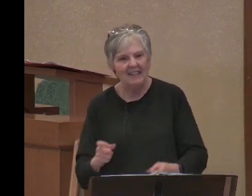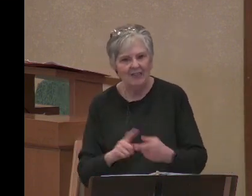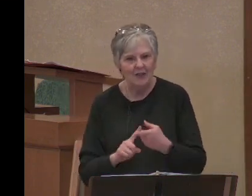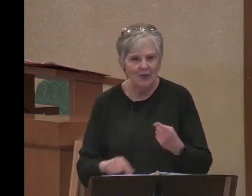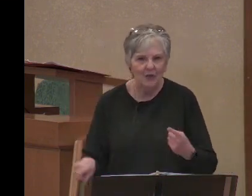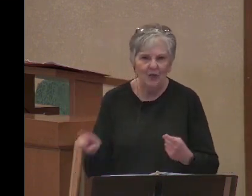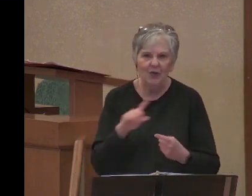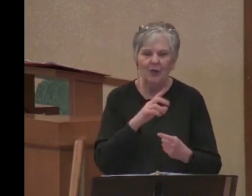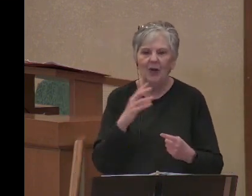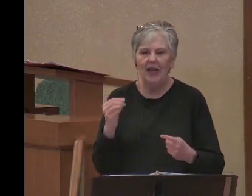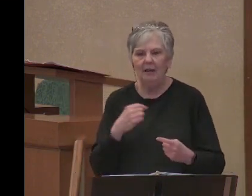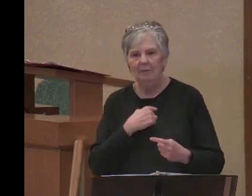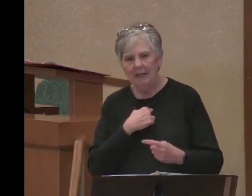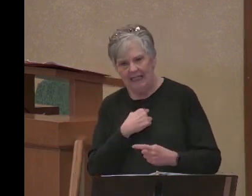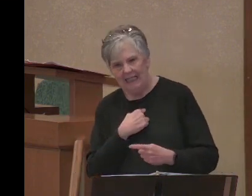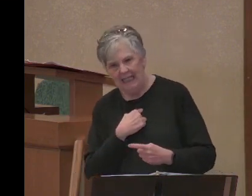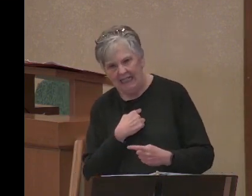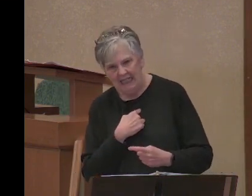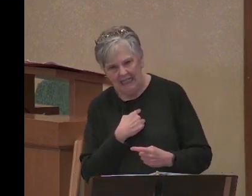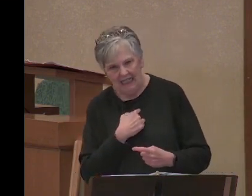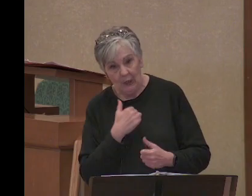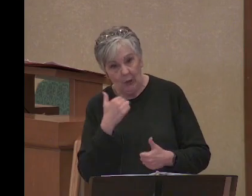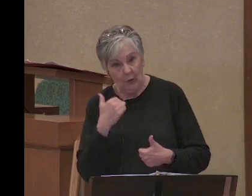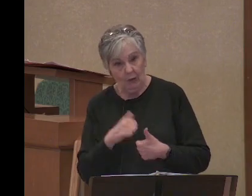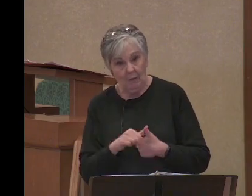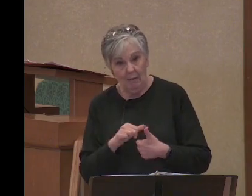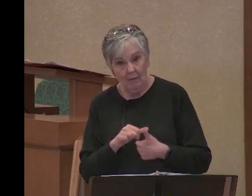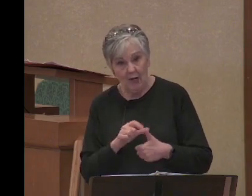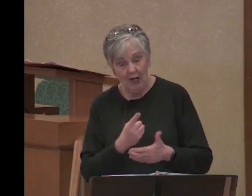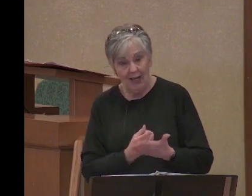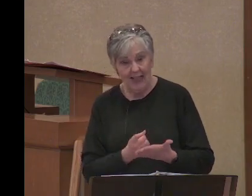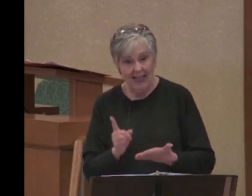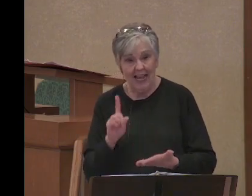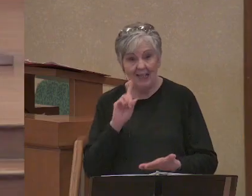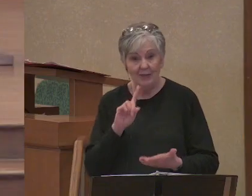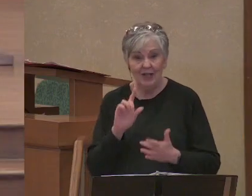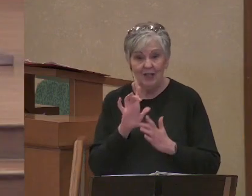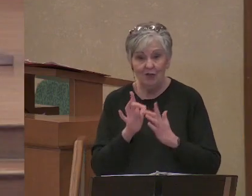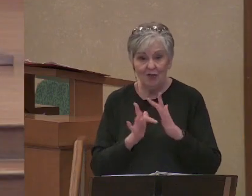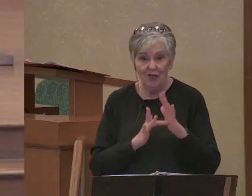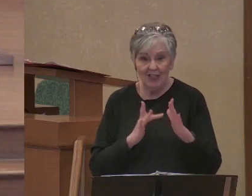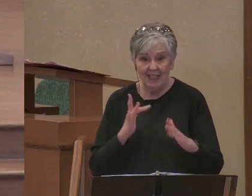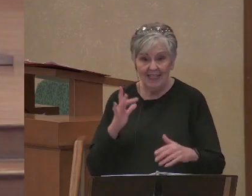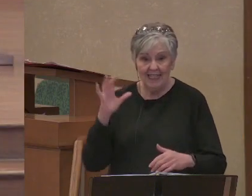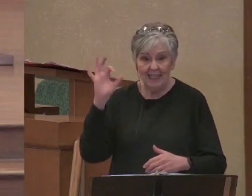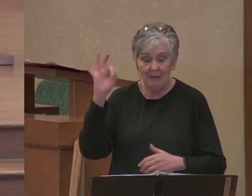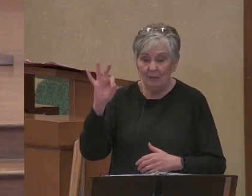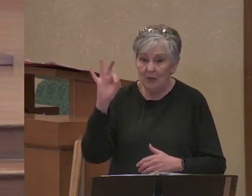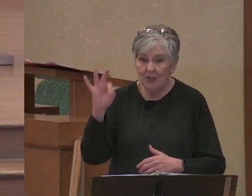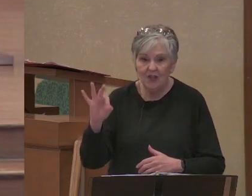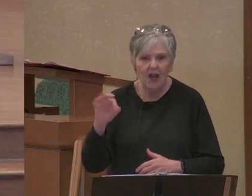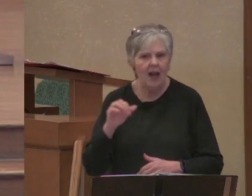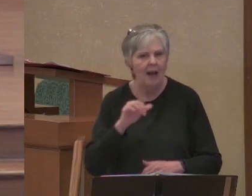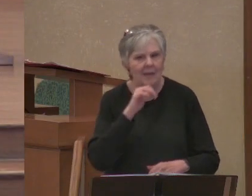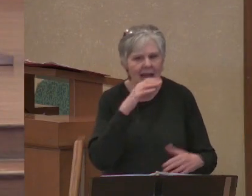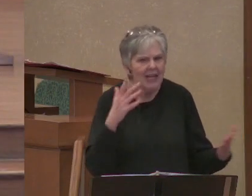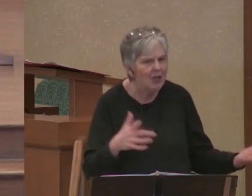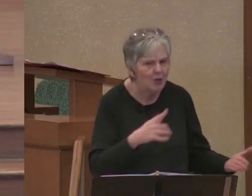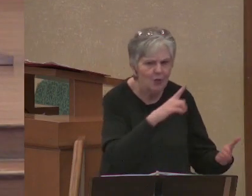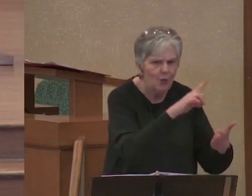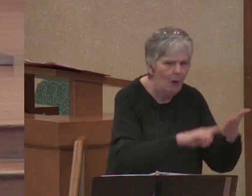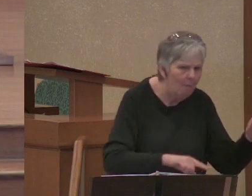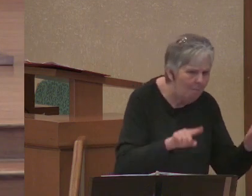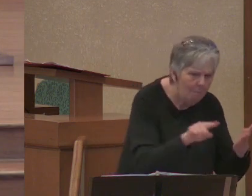and to me. Remember last week in Jesus' preaching, he said, I have come not to abolish the law